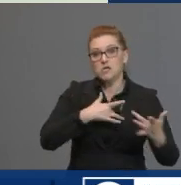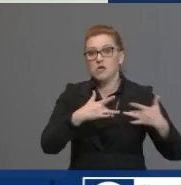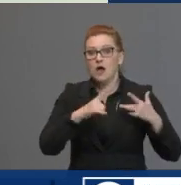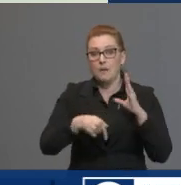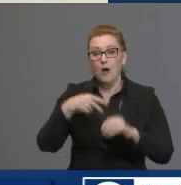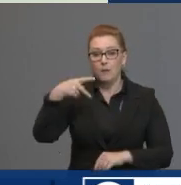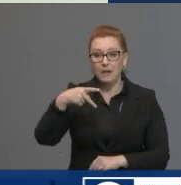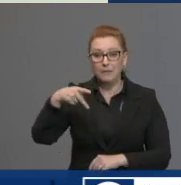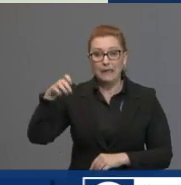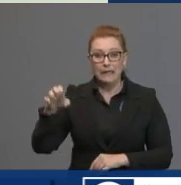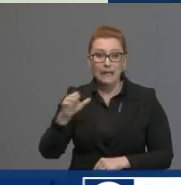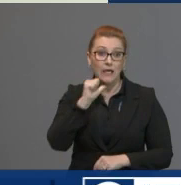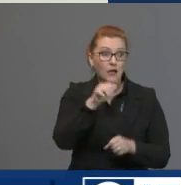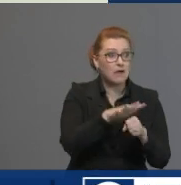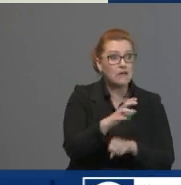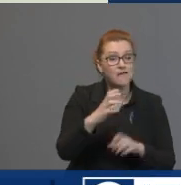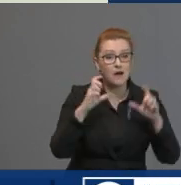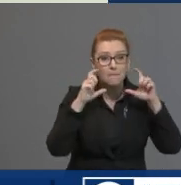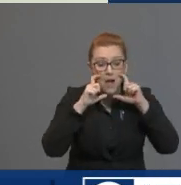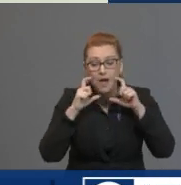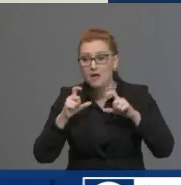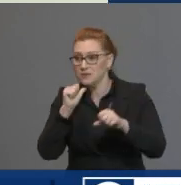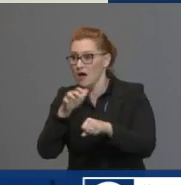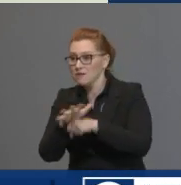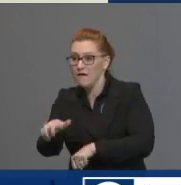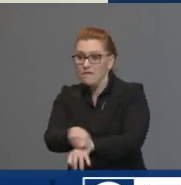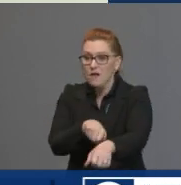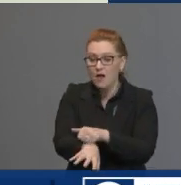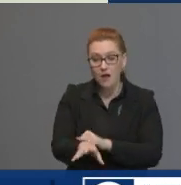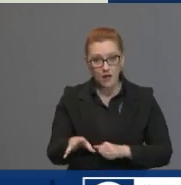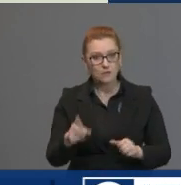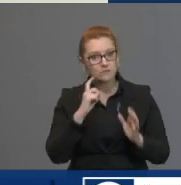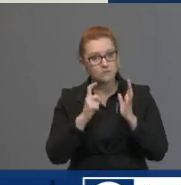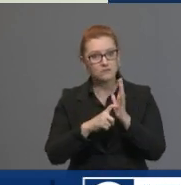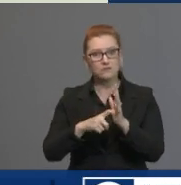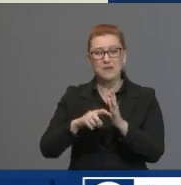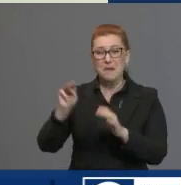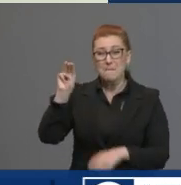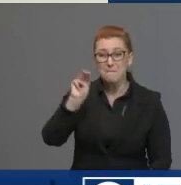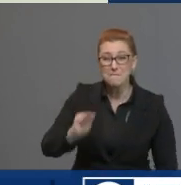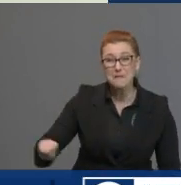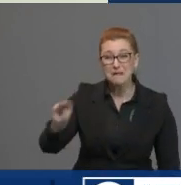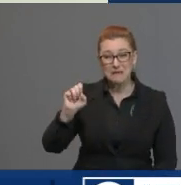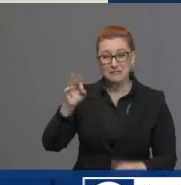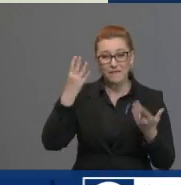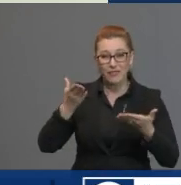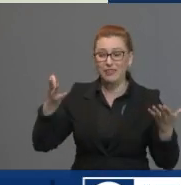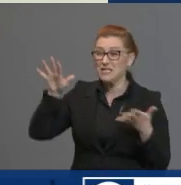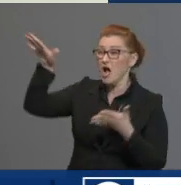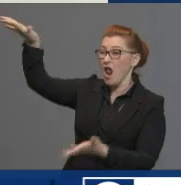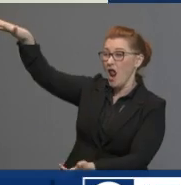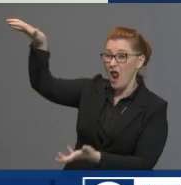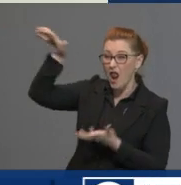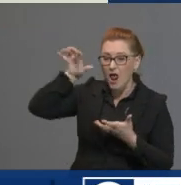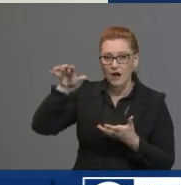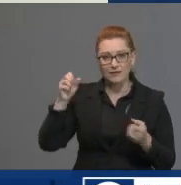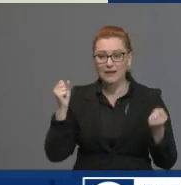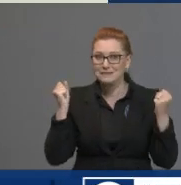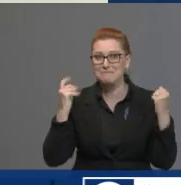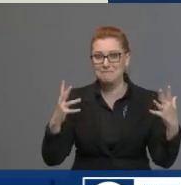see millions and hundreds of millions of items that's a lot of gowns and